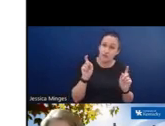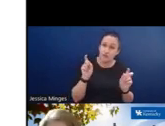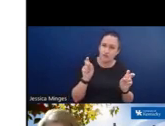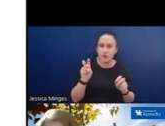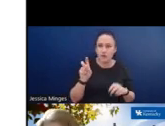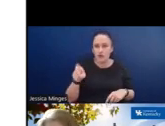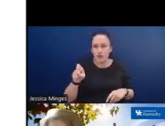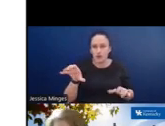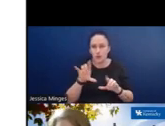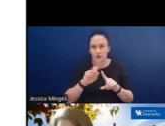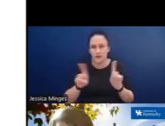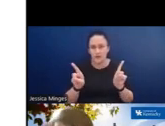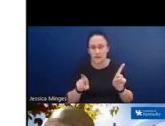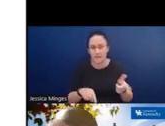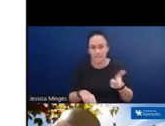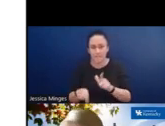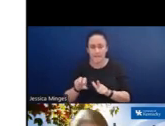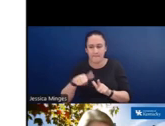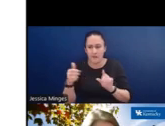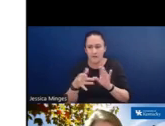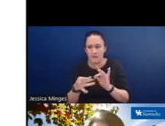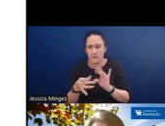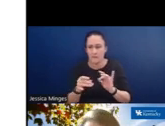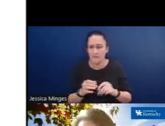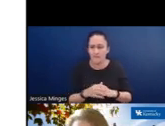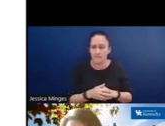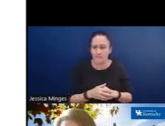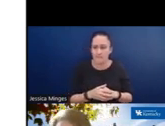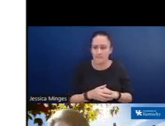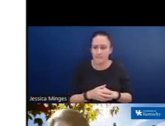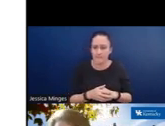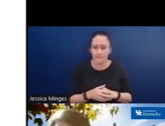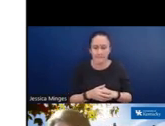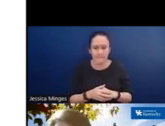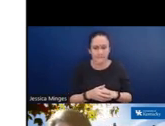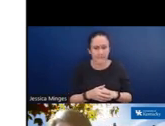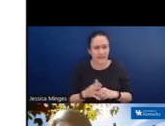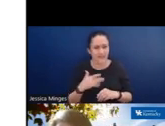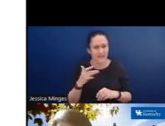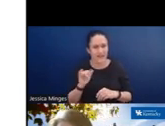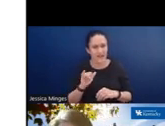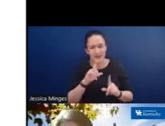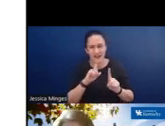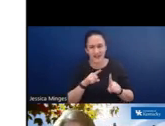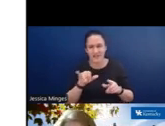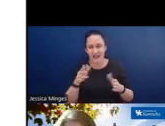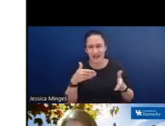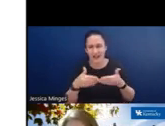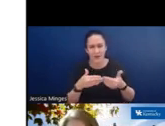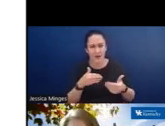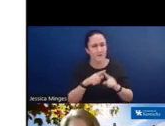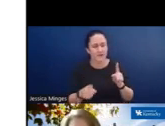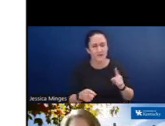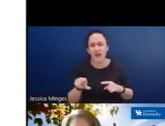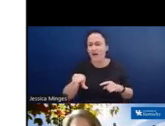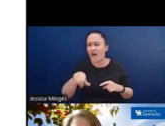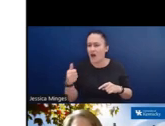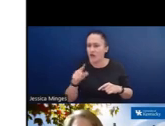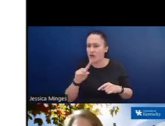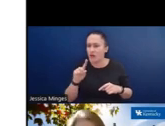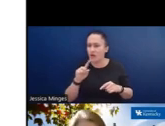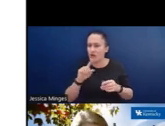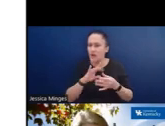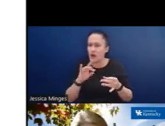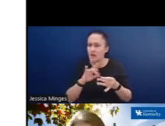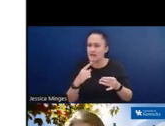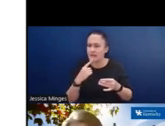and just one more comment. I'm sorry, Dr. Feld, but it No, I seems like like this. you're getting into this anyway. But Yeah. there's another comment it says